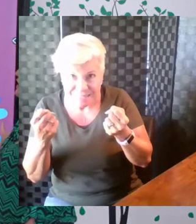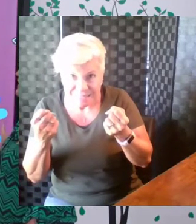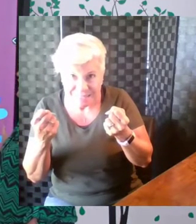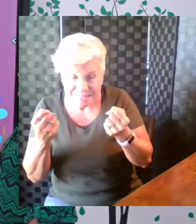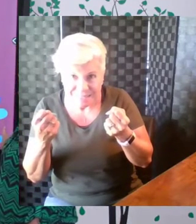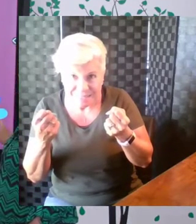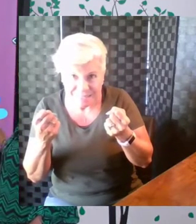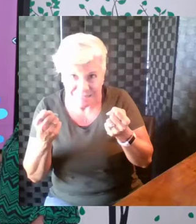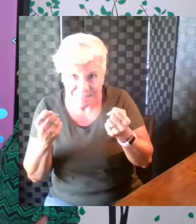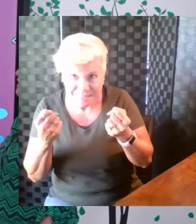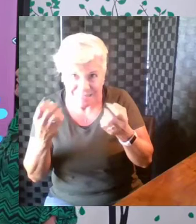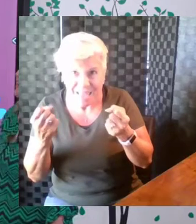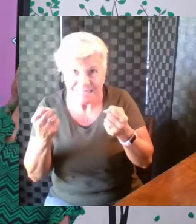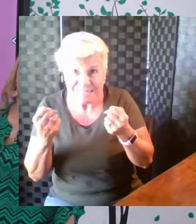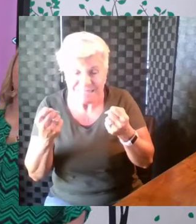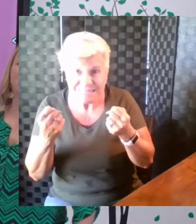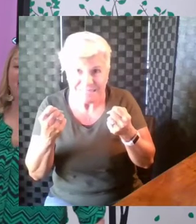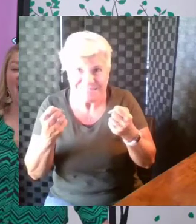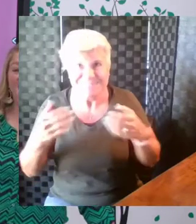Shout it out.